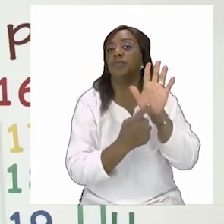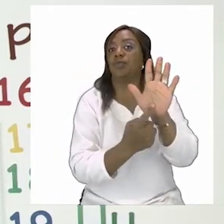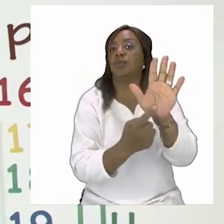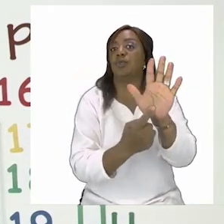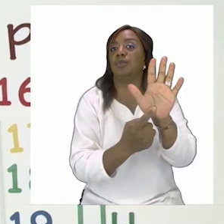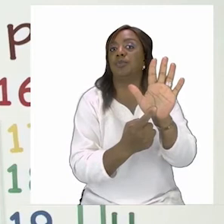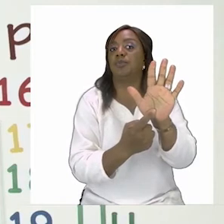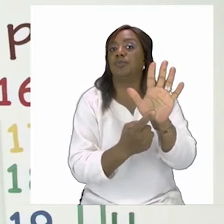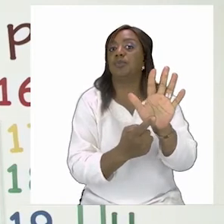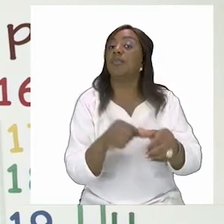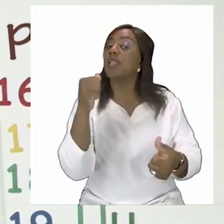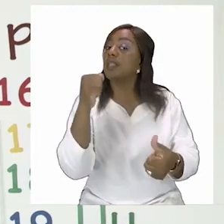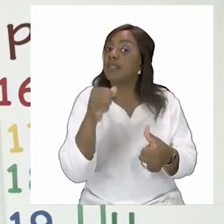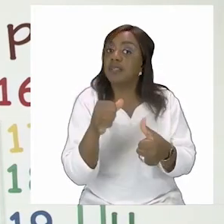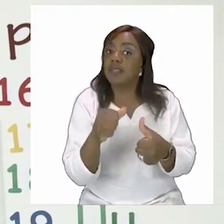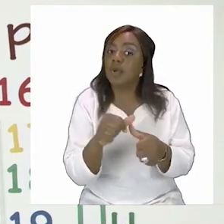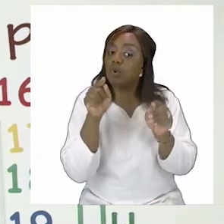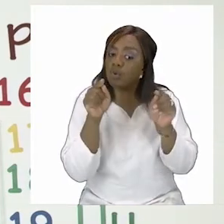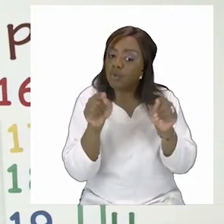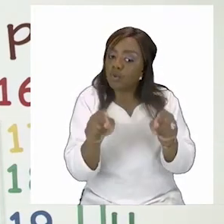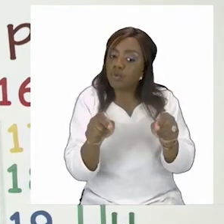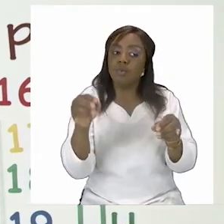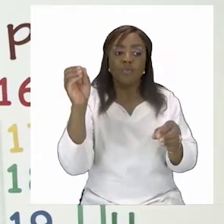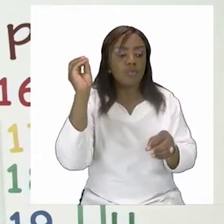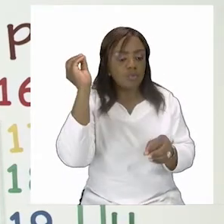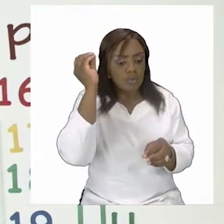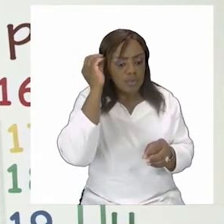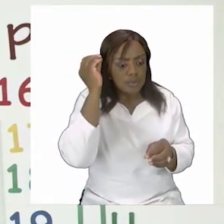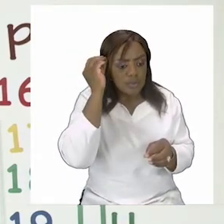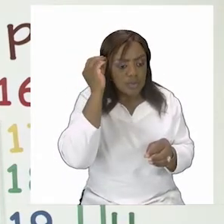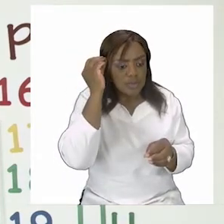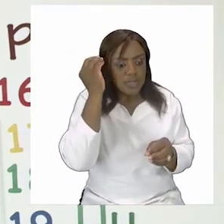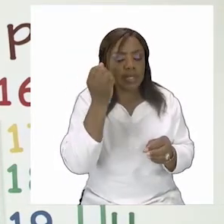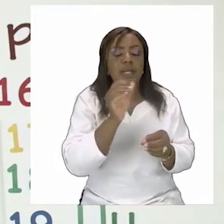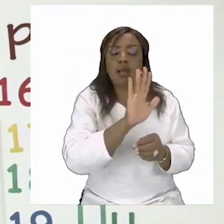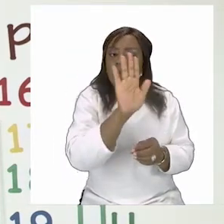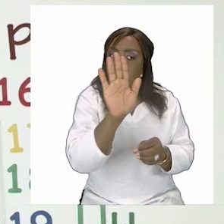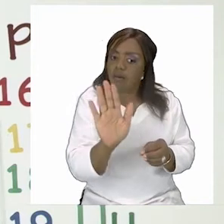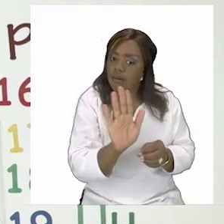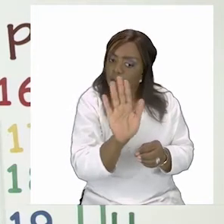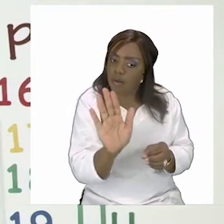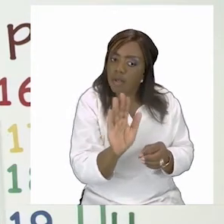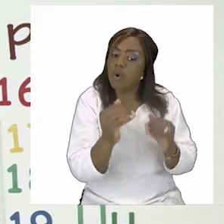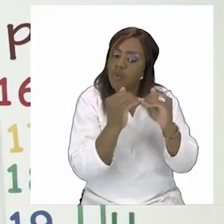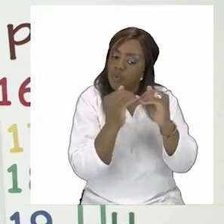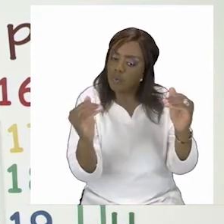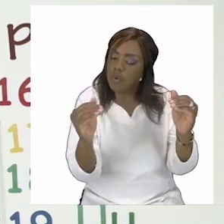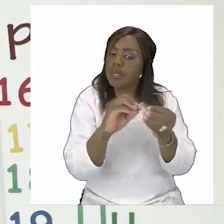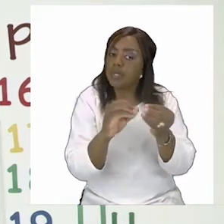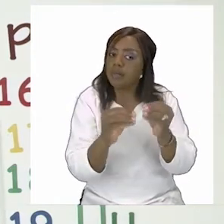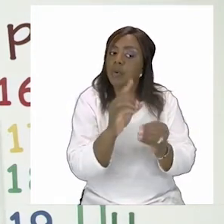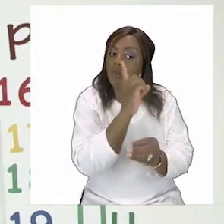So remember, you are going to color all your even numbers from 1